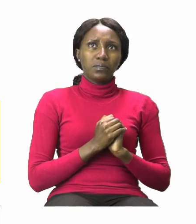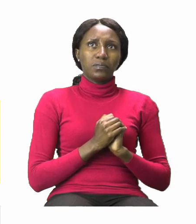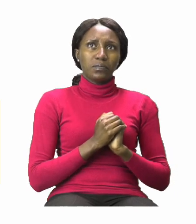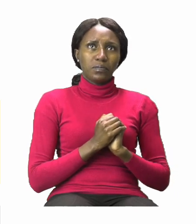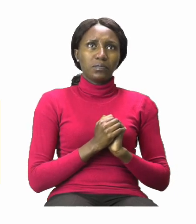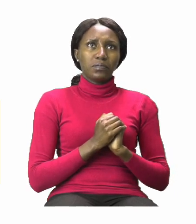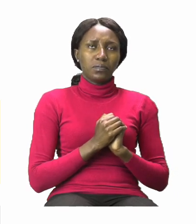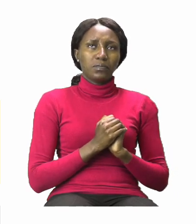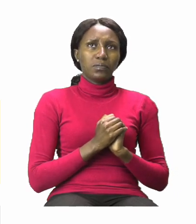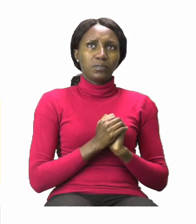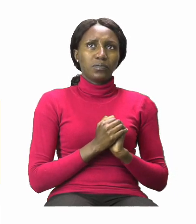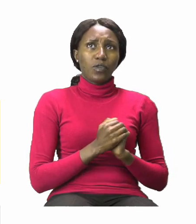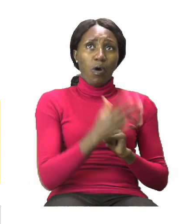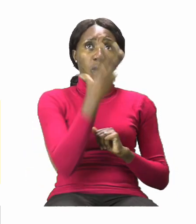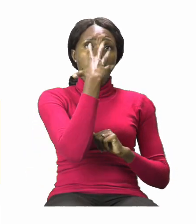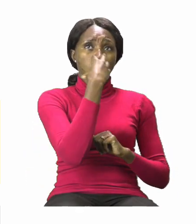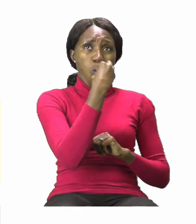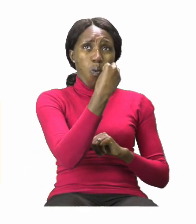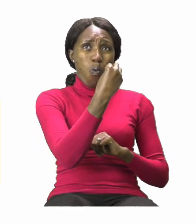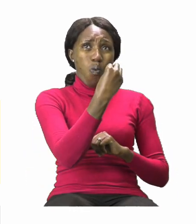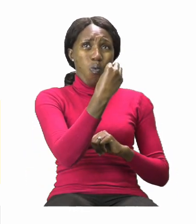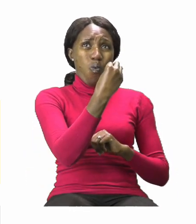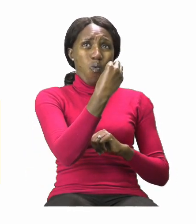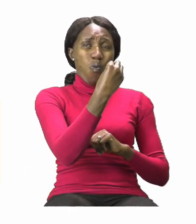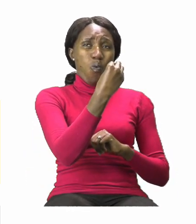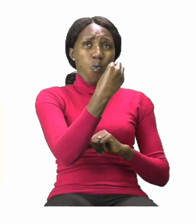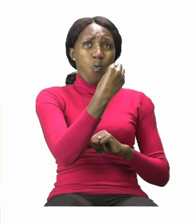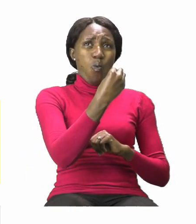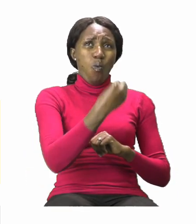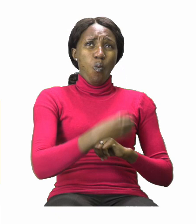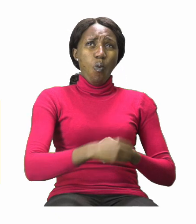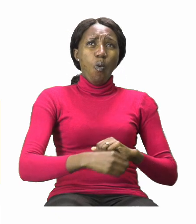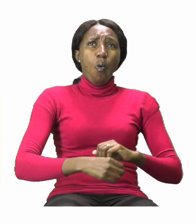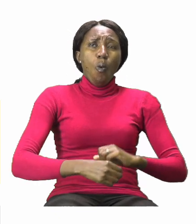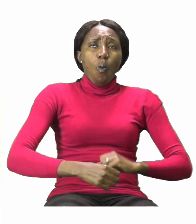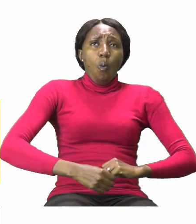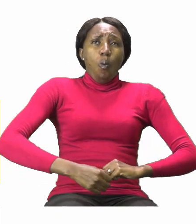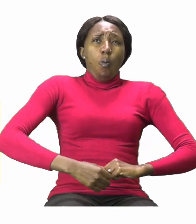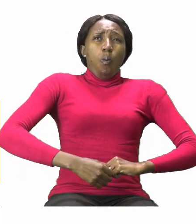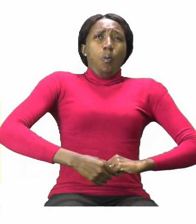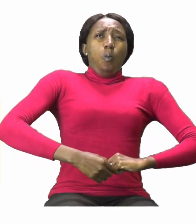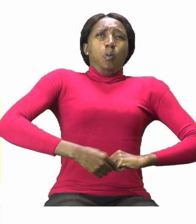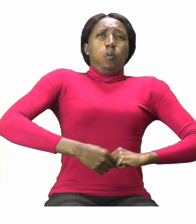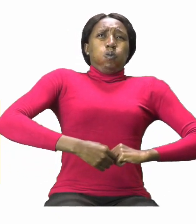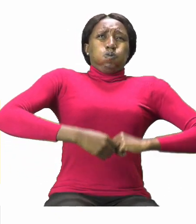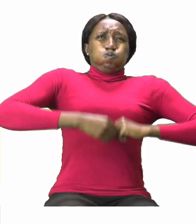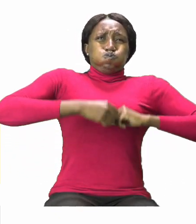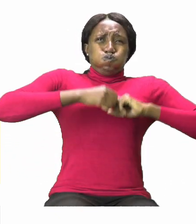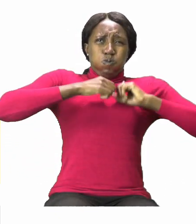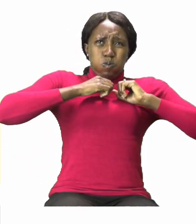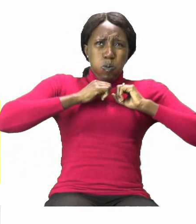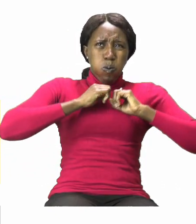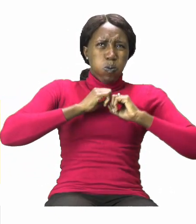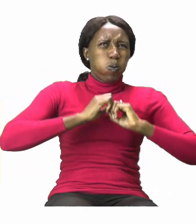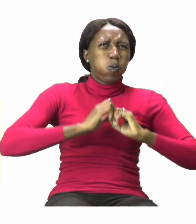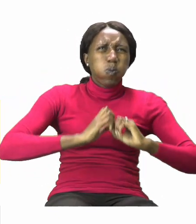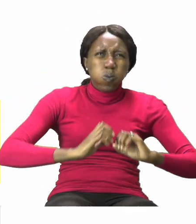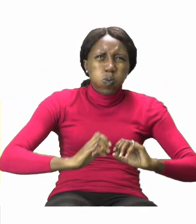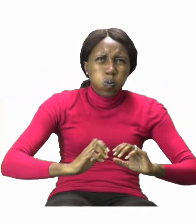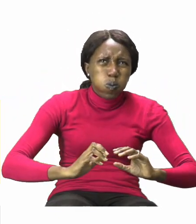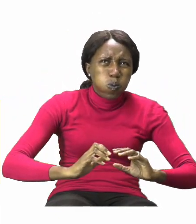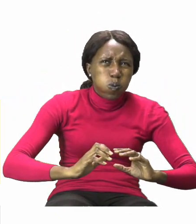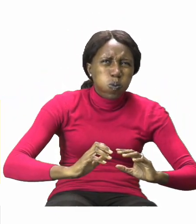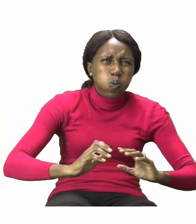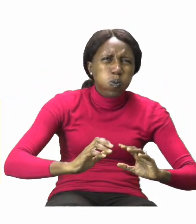all his strength and he huffed and puffed